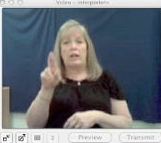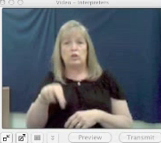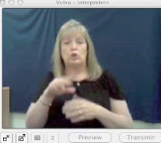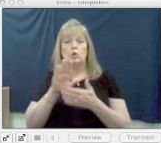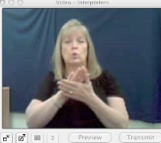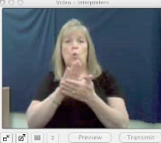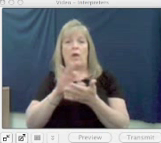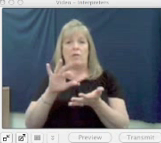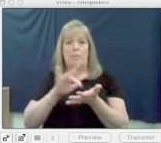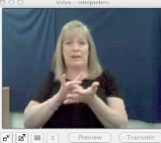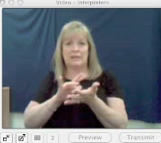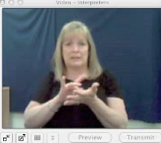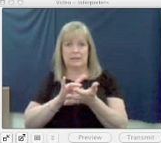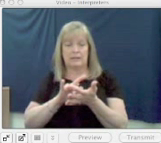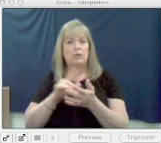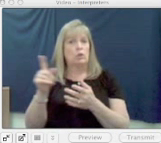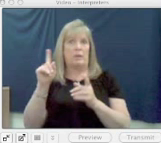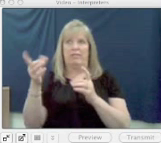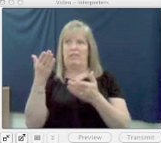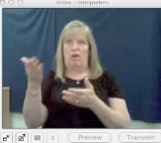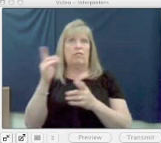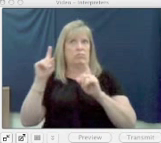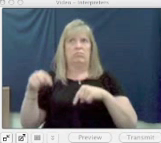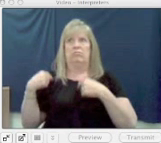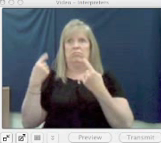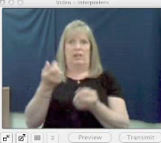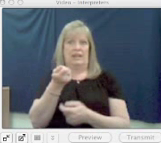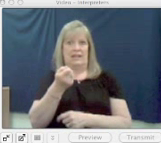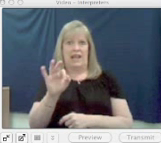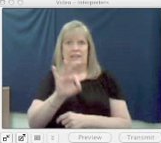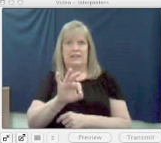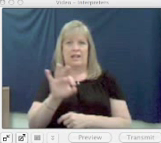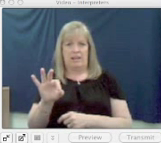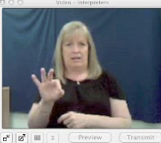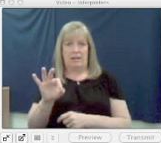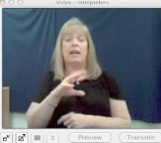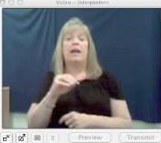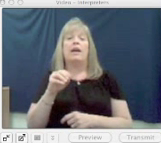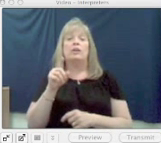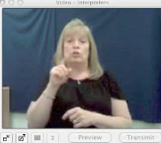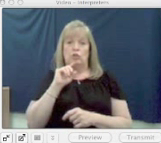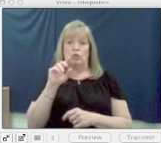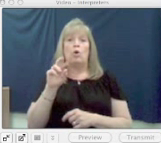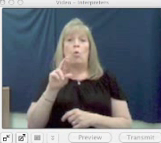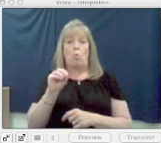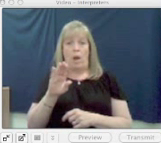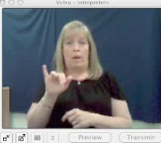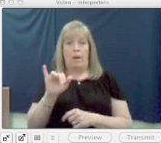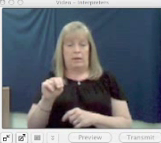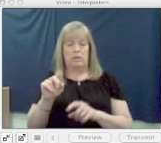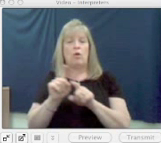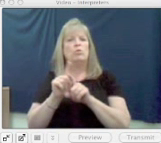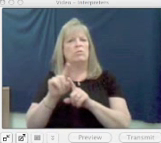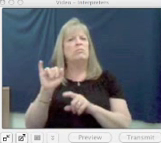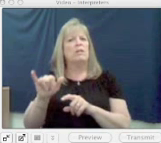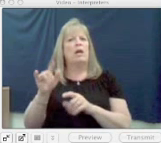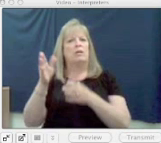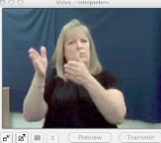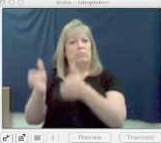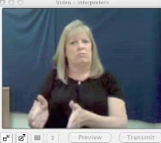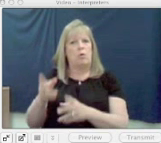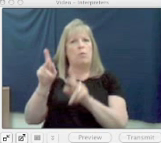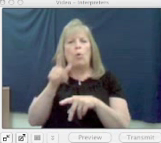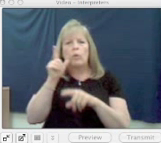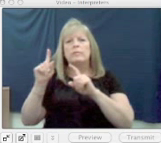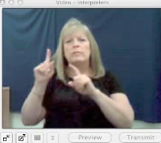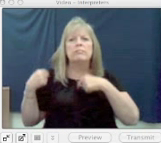and she's been there for quite a long time, since 1999. And she is also the person that has been